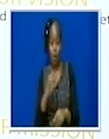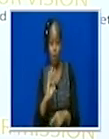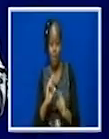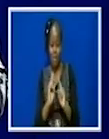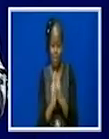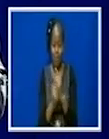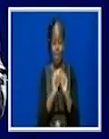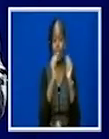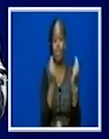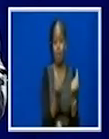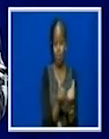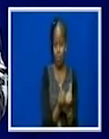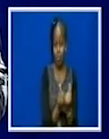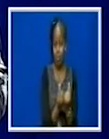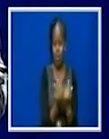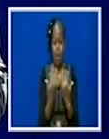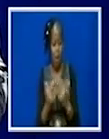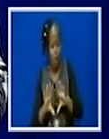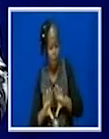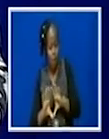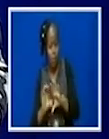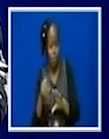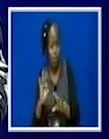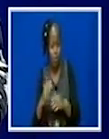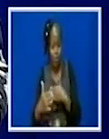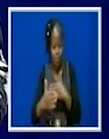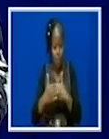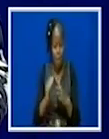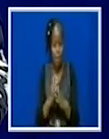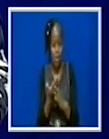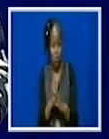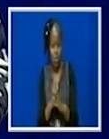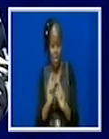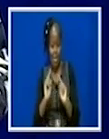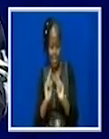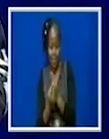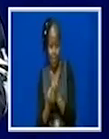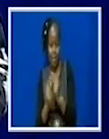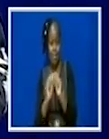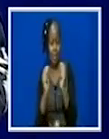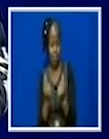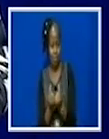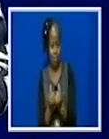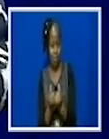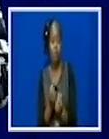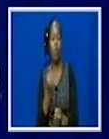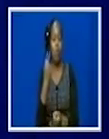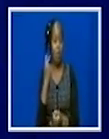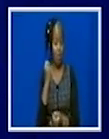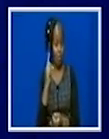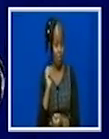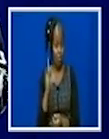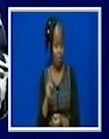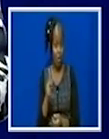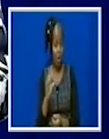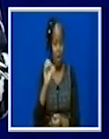Force of attraction between particles of the same kind? No. Different kinds. That is adhesive? That is adhesive. Adhesive